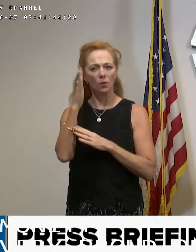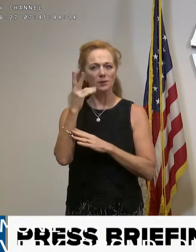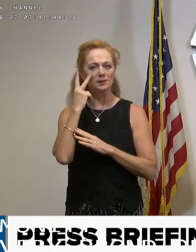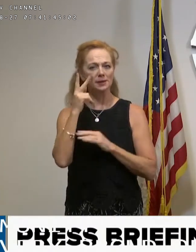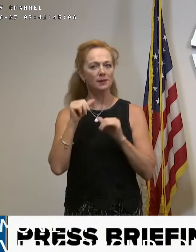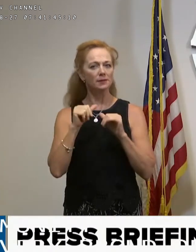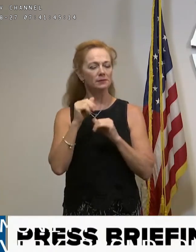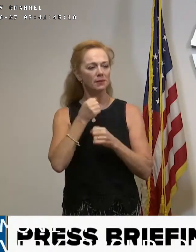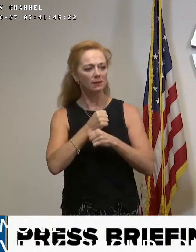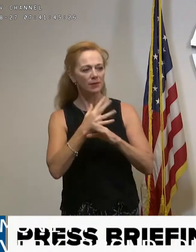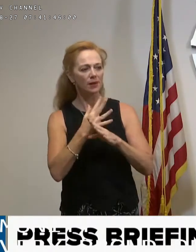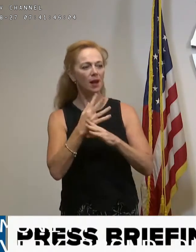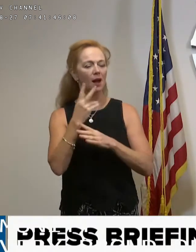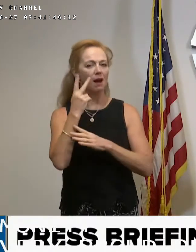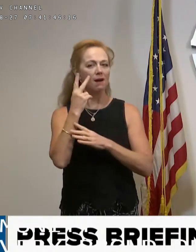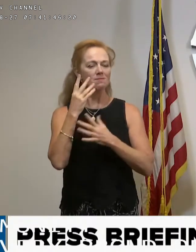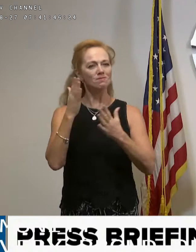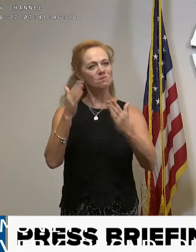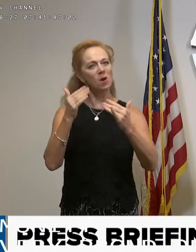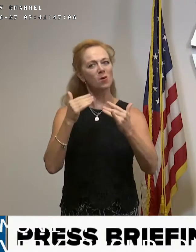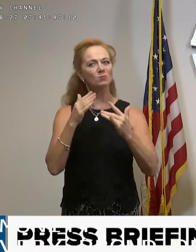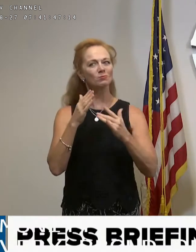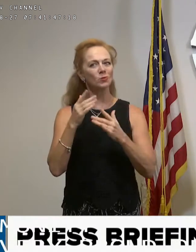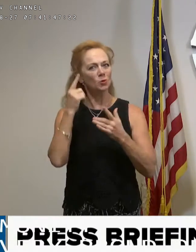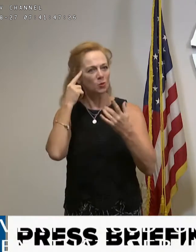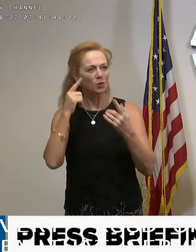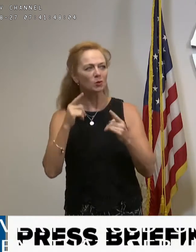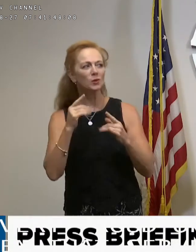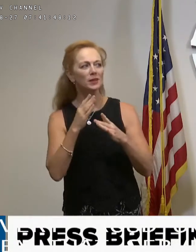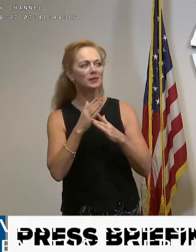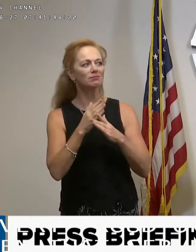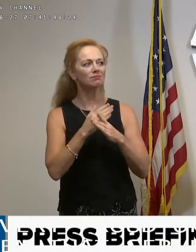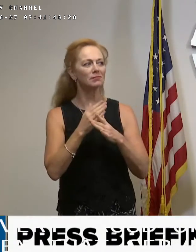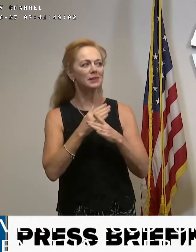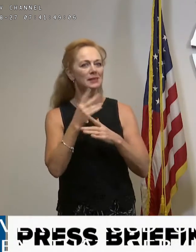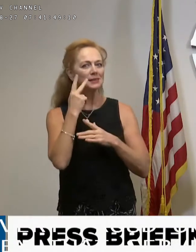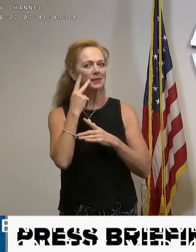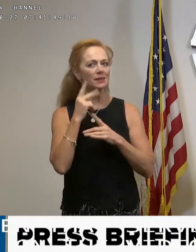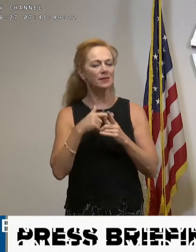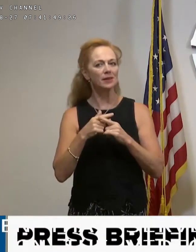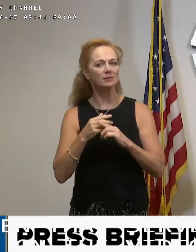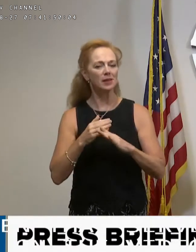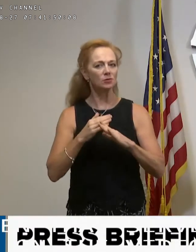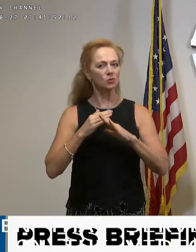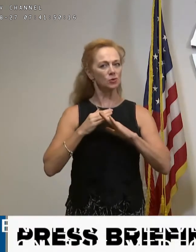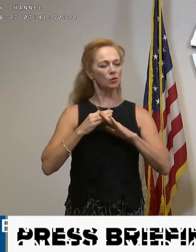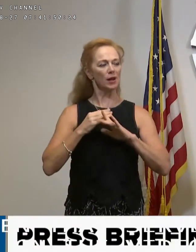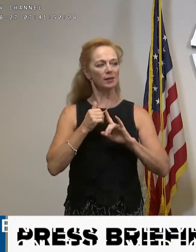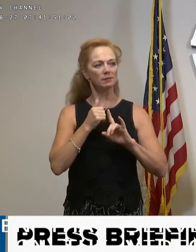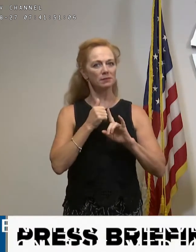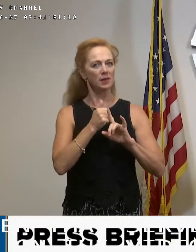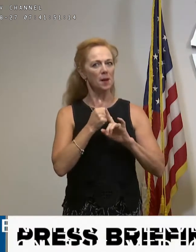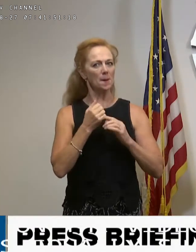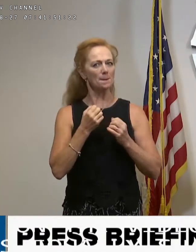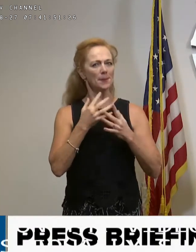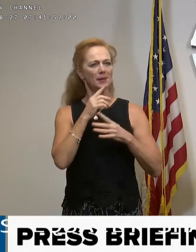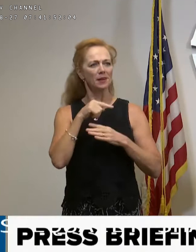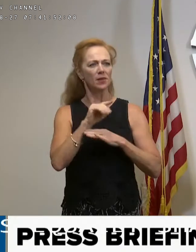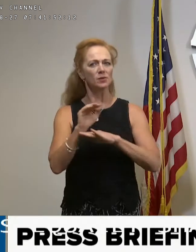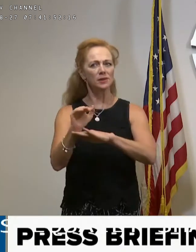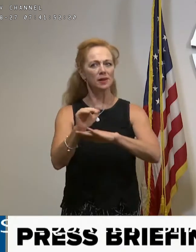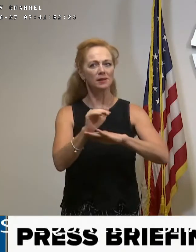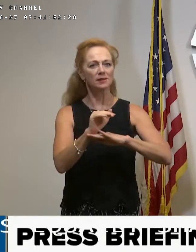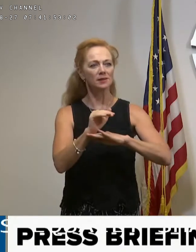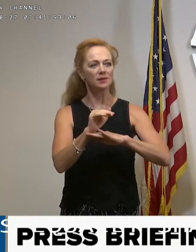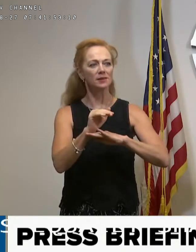see on the video, I hope that it's equally shared to see how the restraint that they withheld for many of